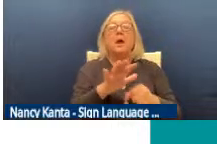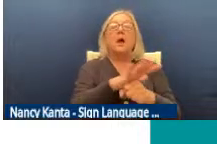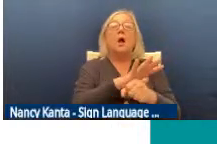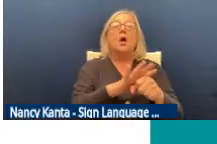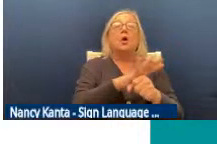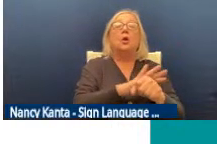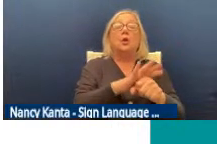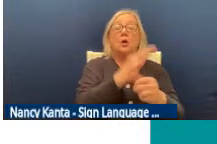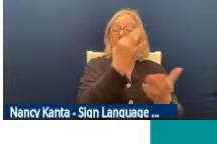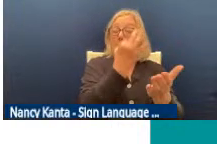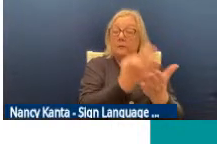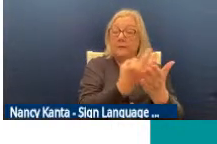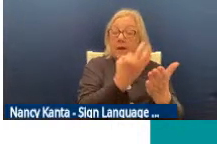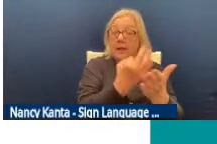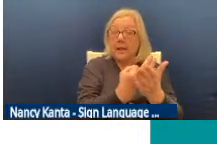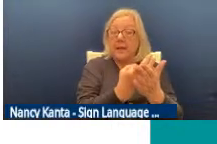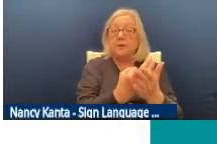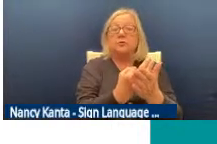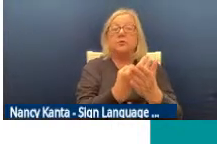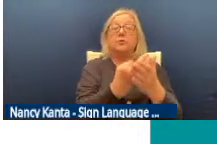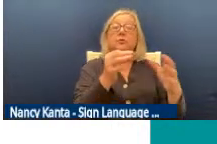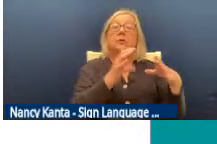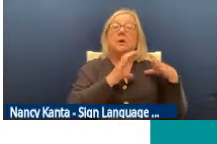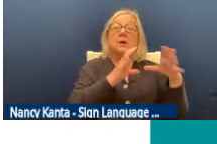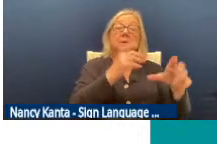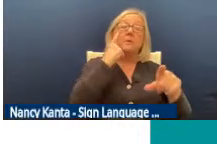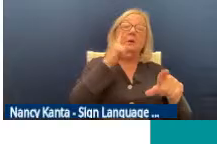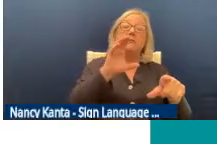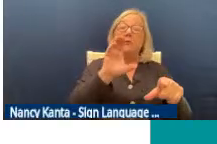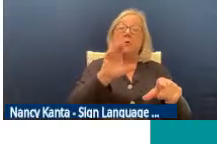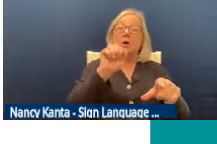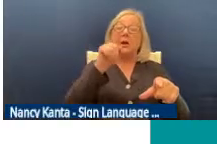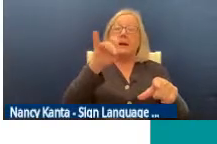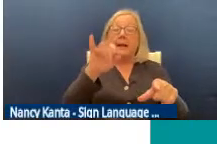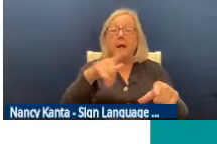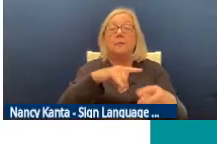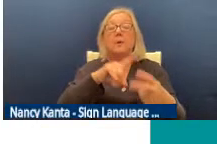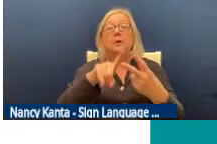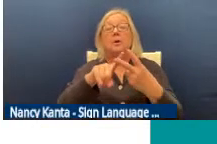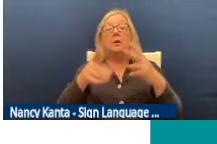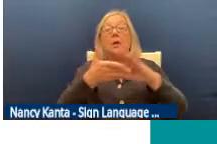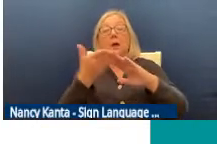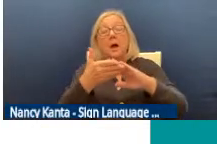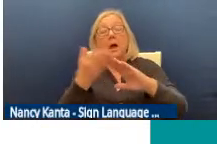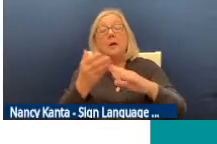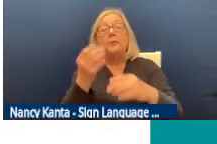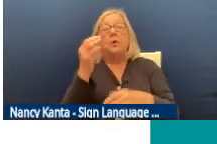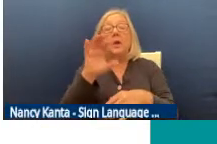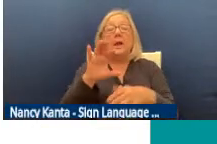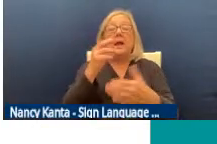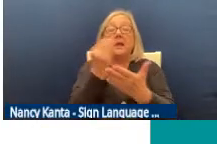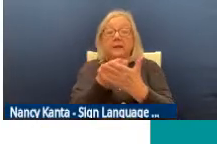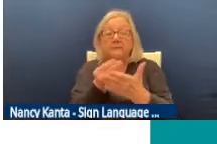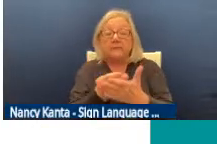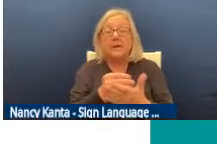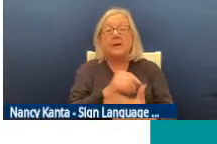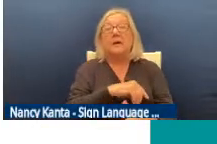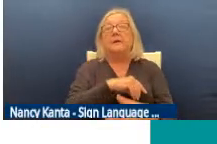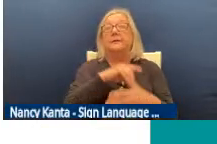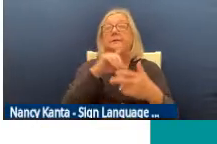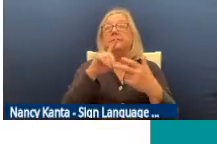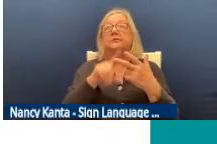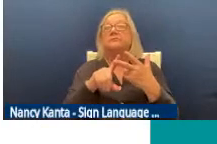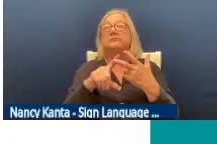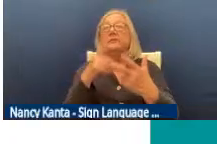is solid, and that's both for capital and operating funds. And they look into sort of the